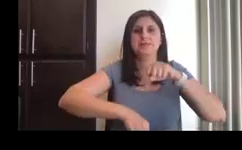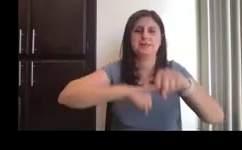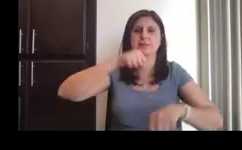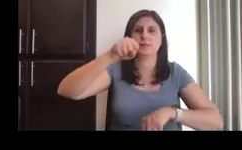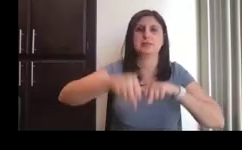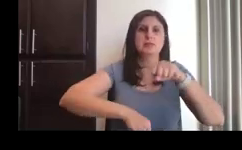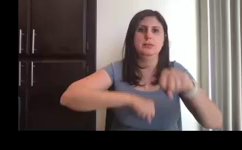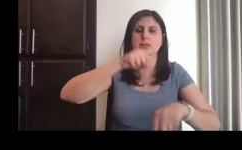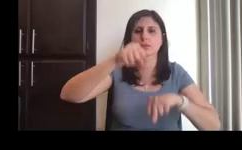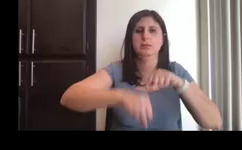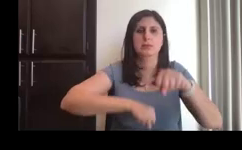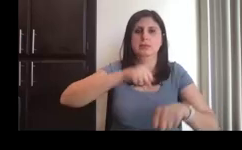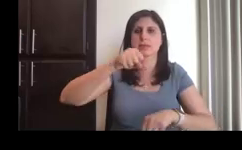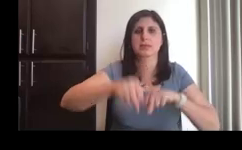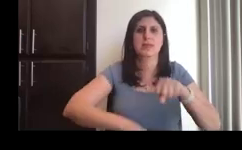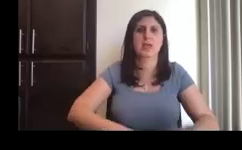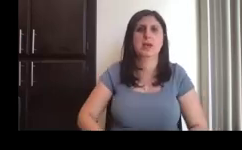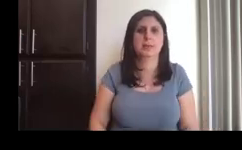bike.